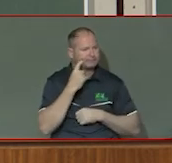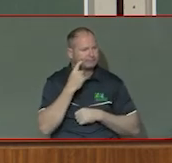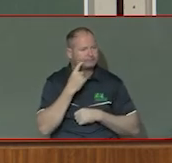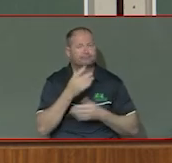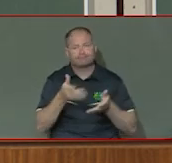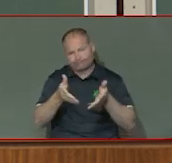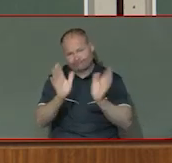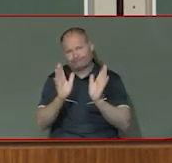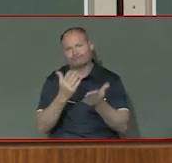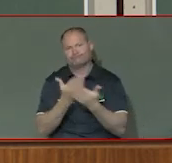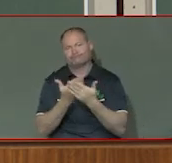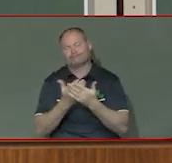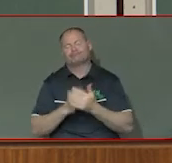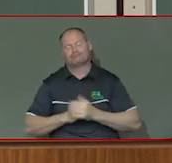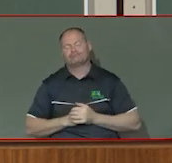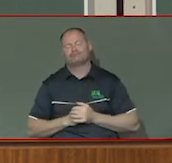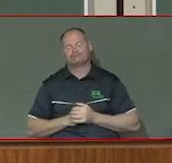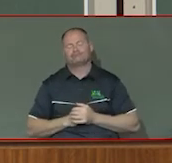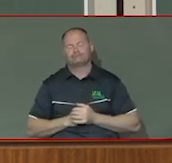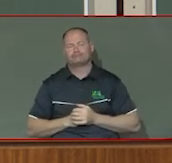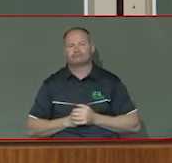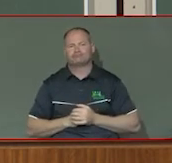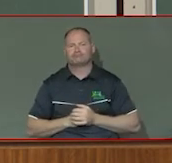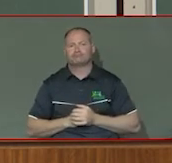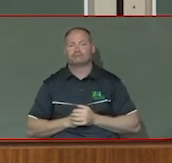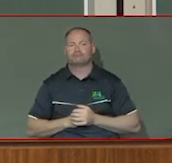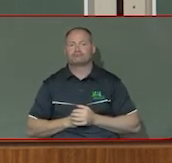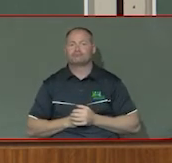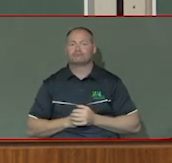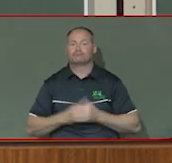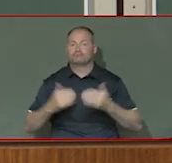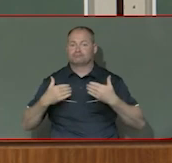then go ahead and do that. Right, let's look at the following.